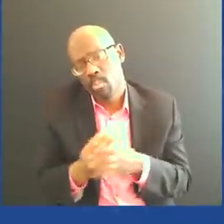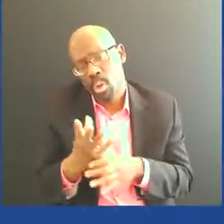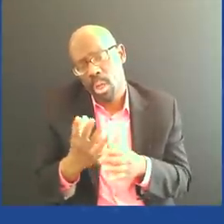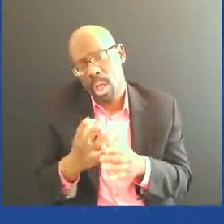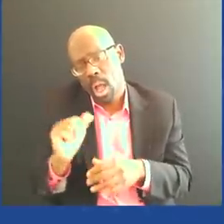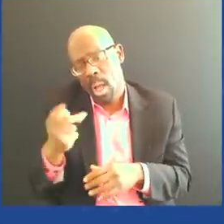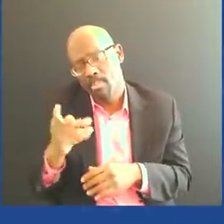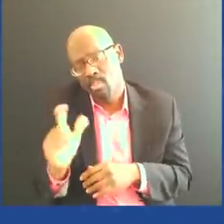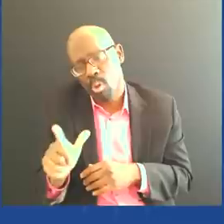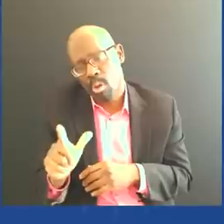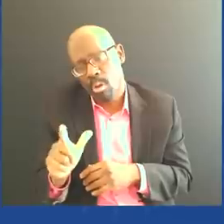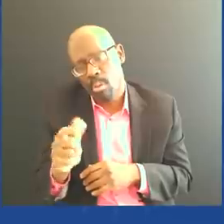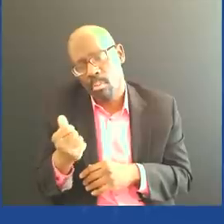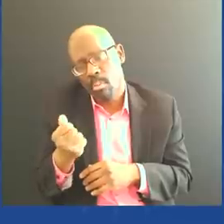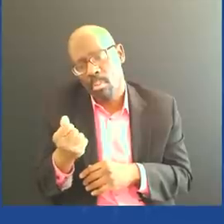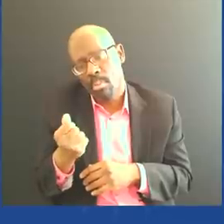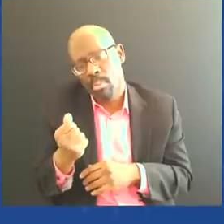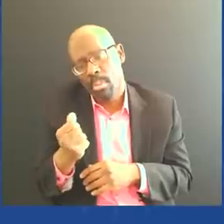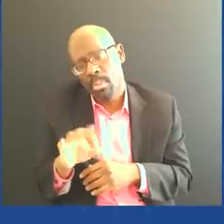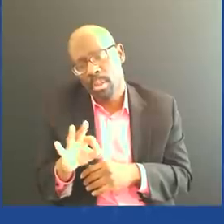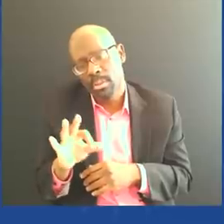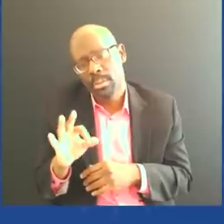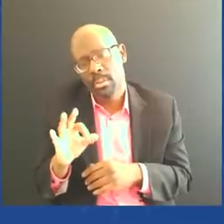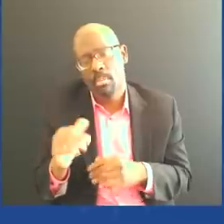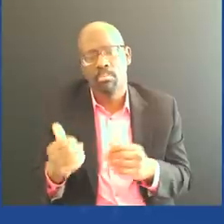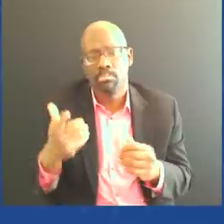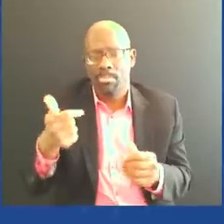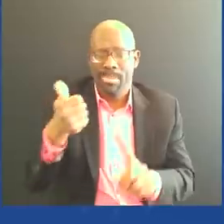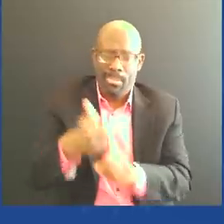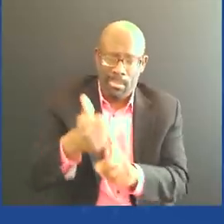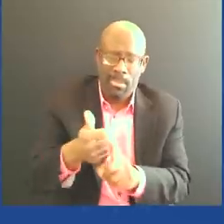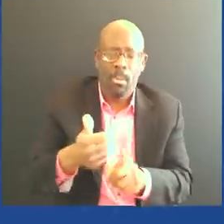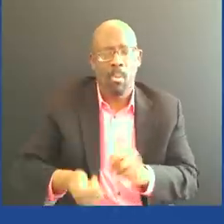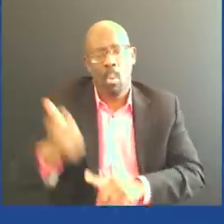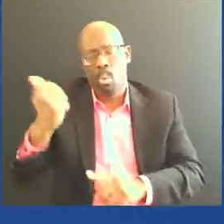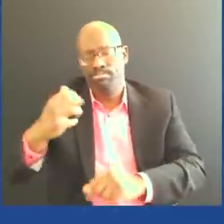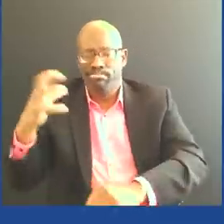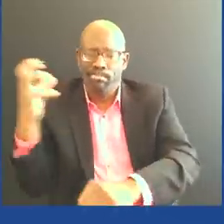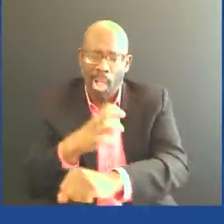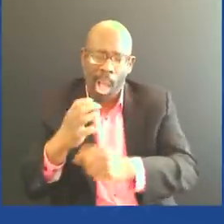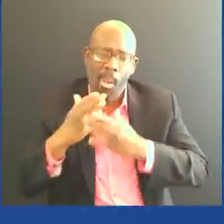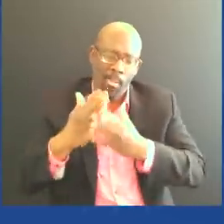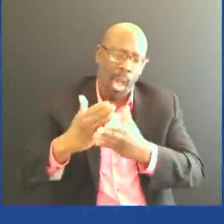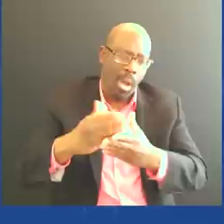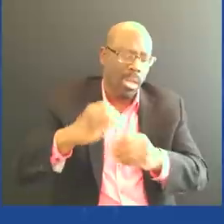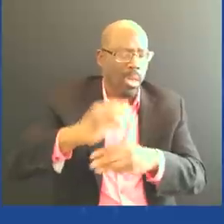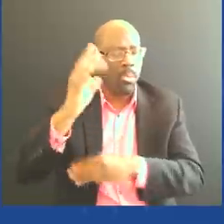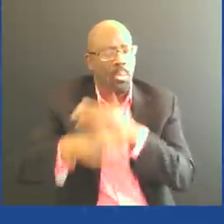powerful battleship in the world. Go ahead.